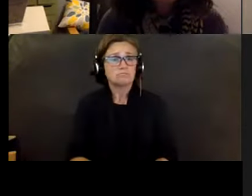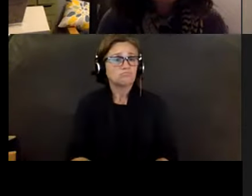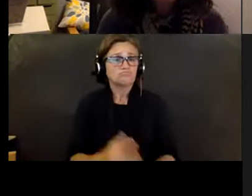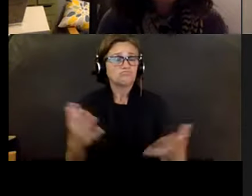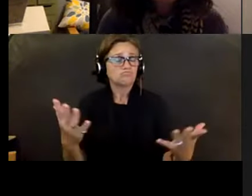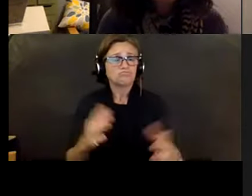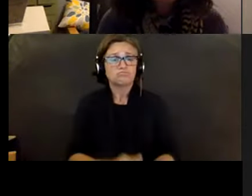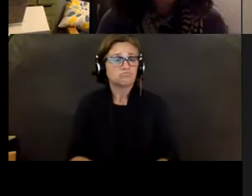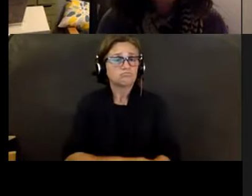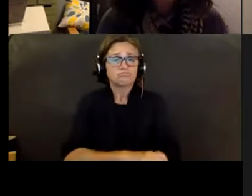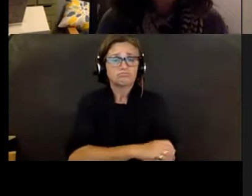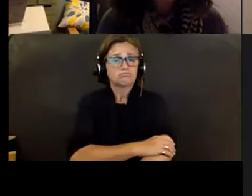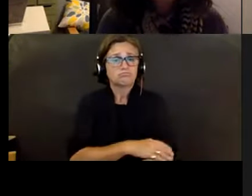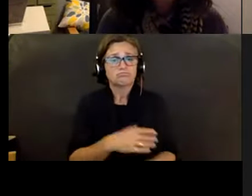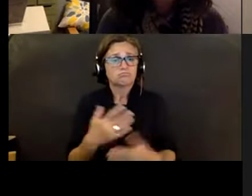all of this.